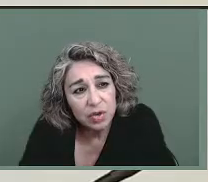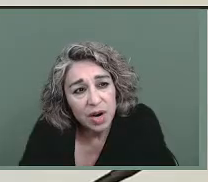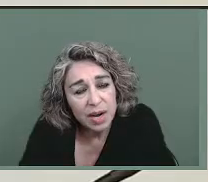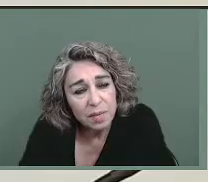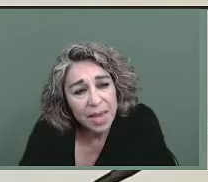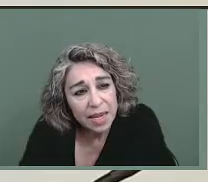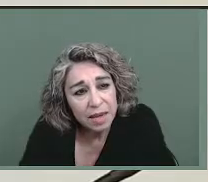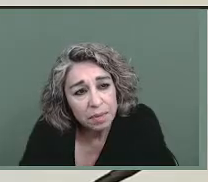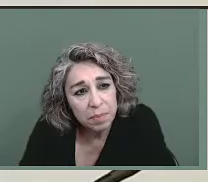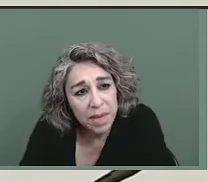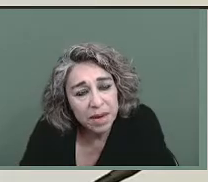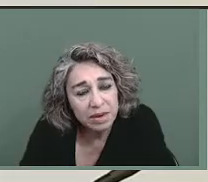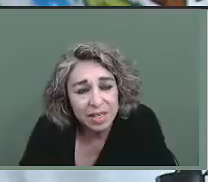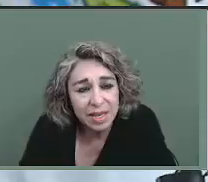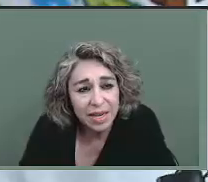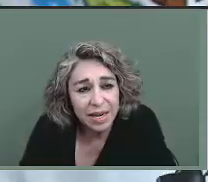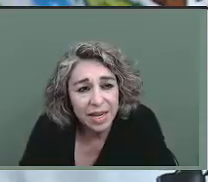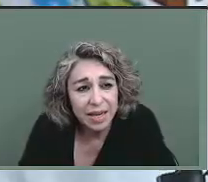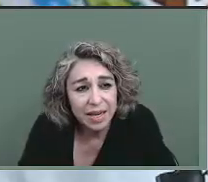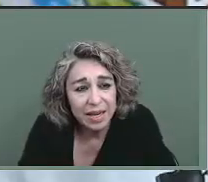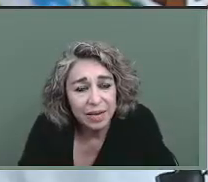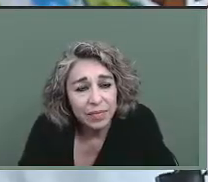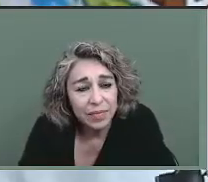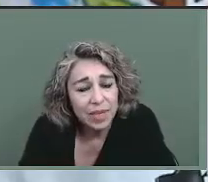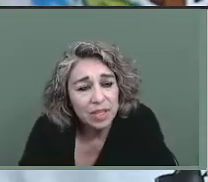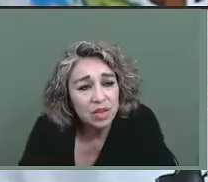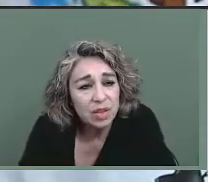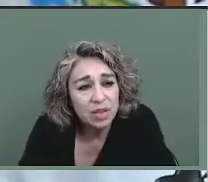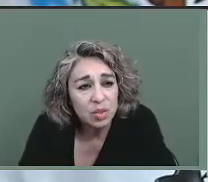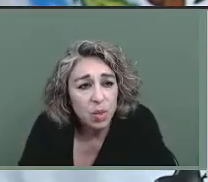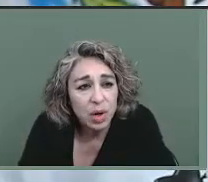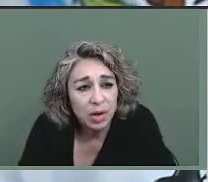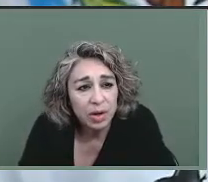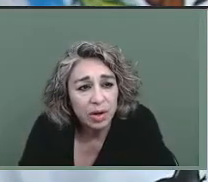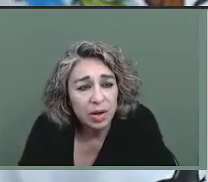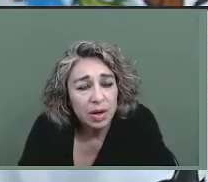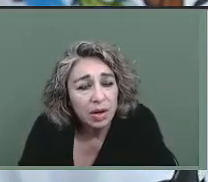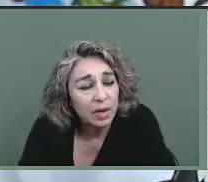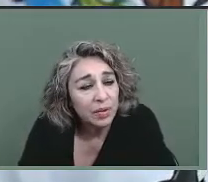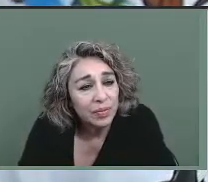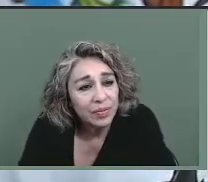to try to make a better society so that there's work,